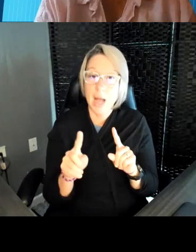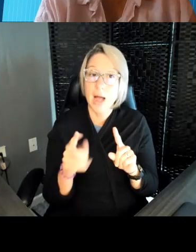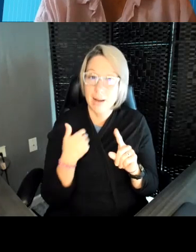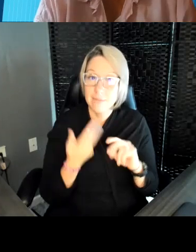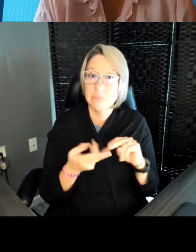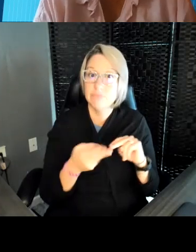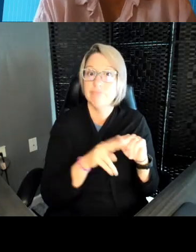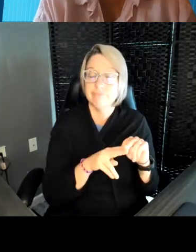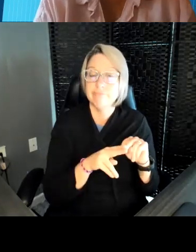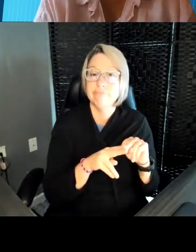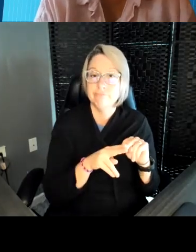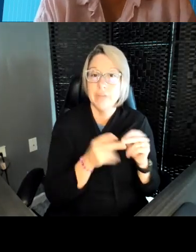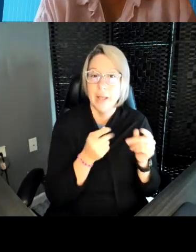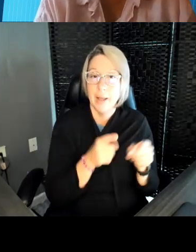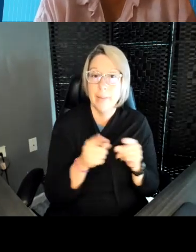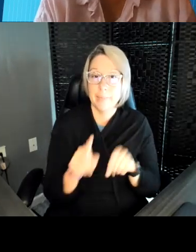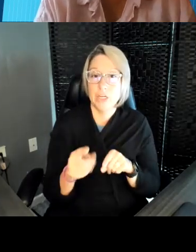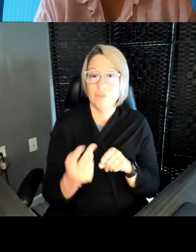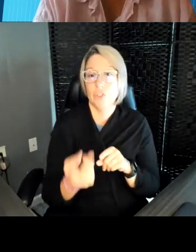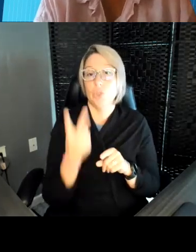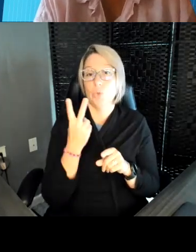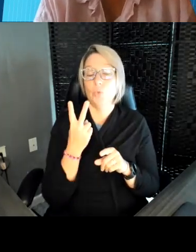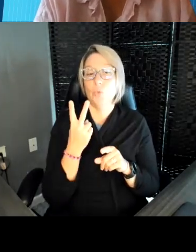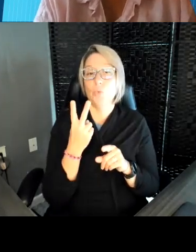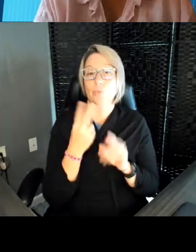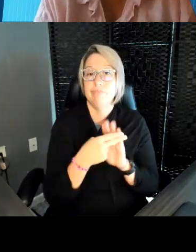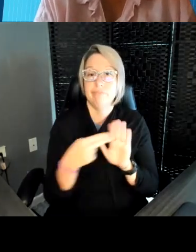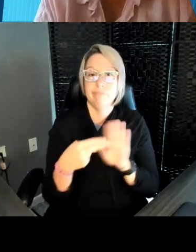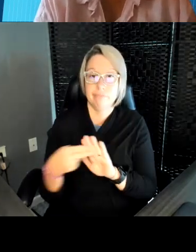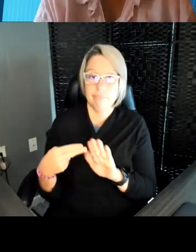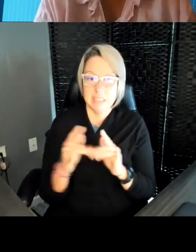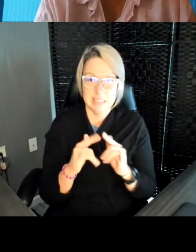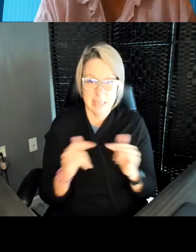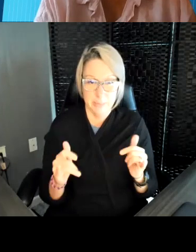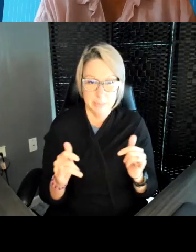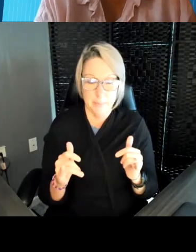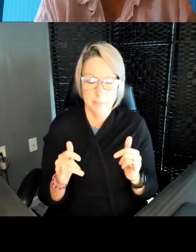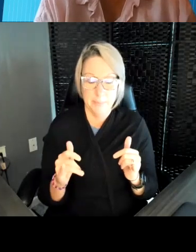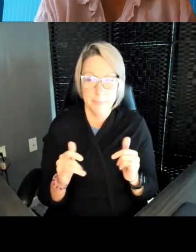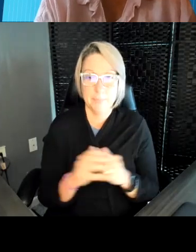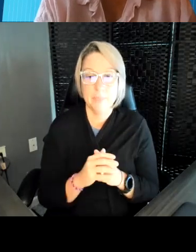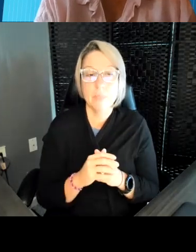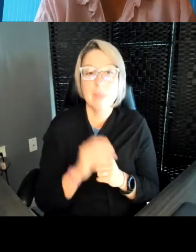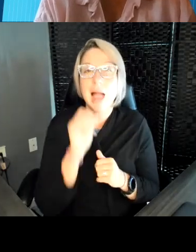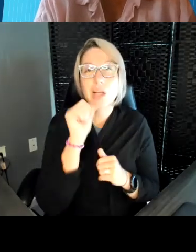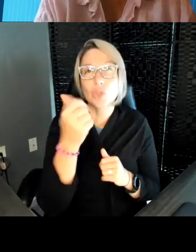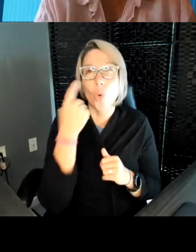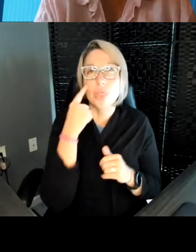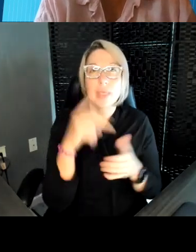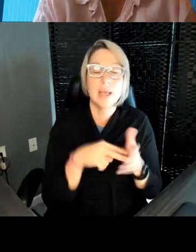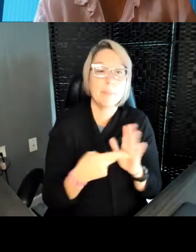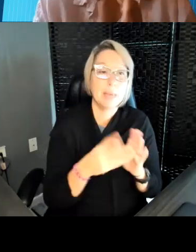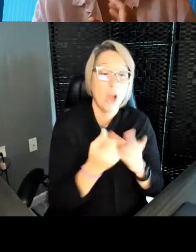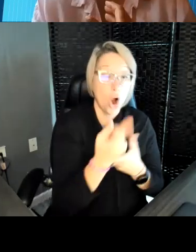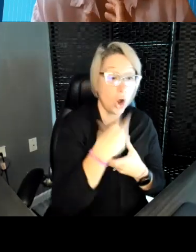of 2 conditions happening. So one, I don't think there's a concomitant feature, like if you have autism, you're more at risk for